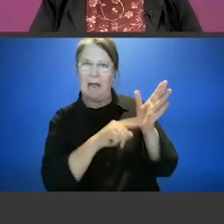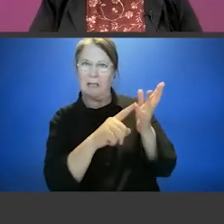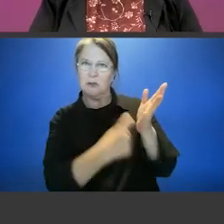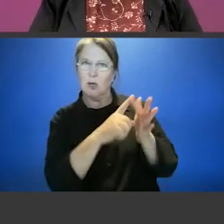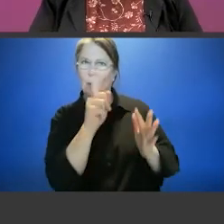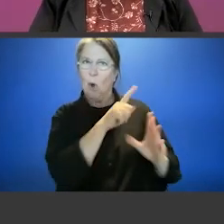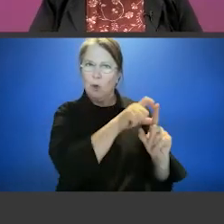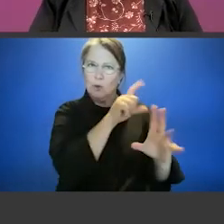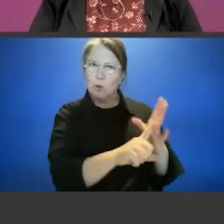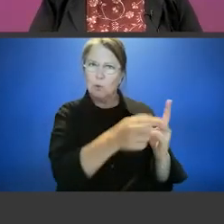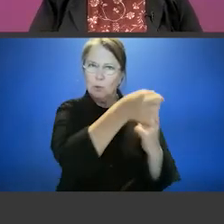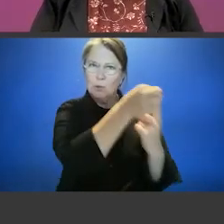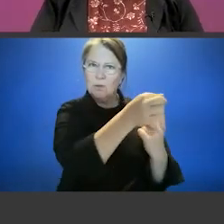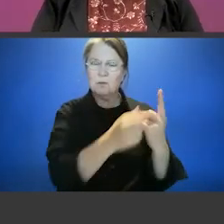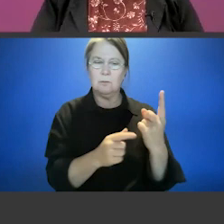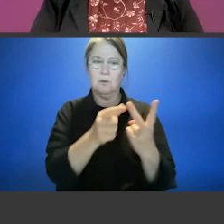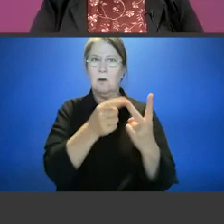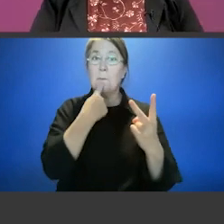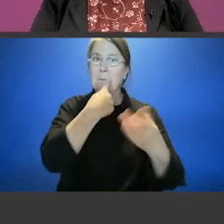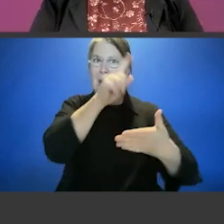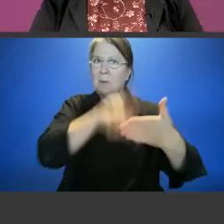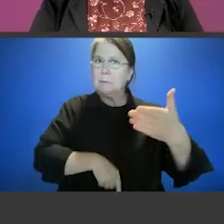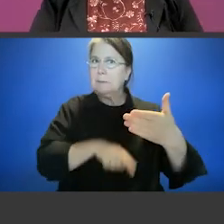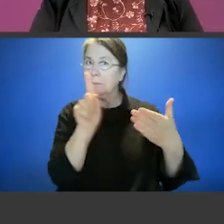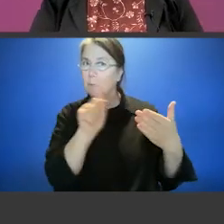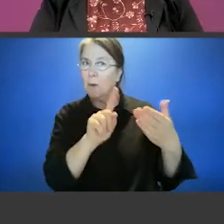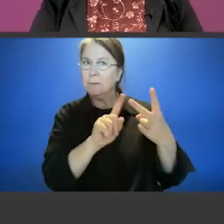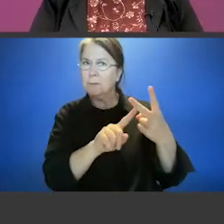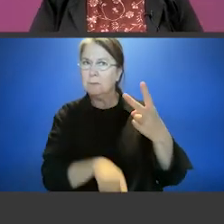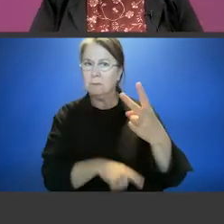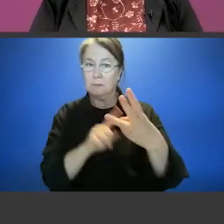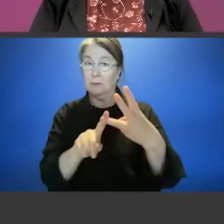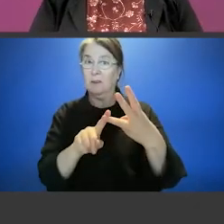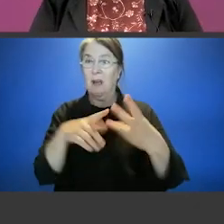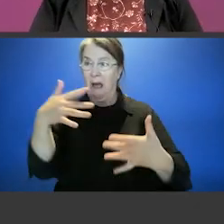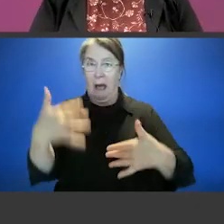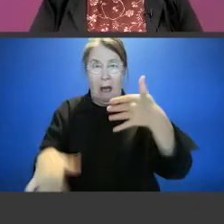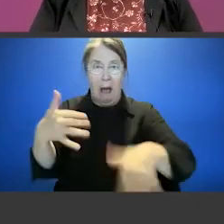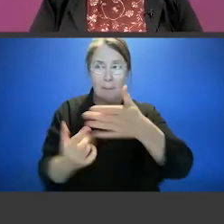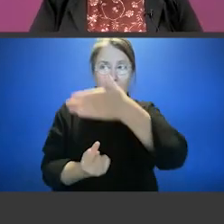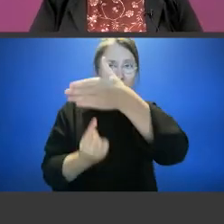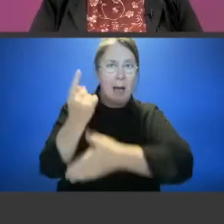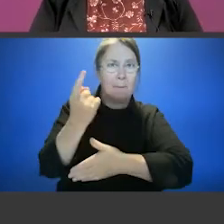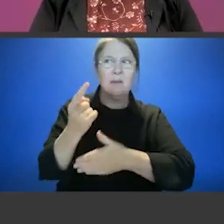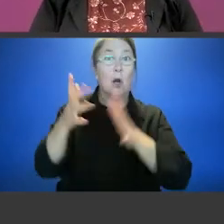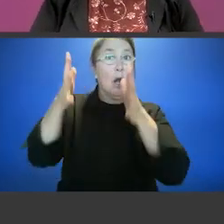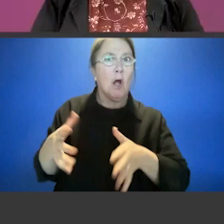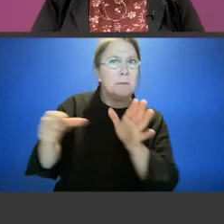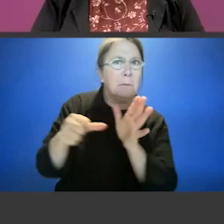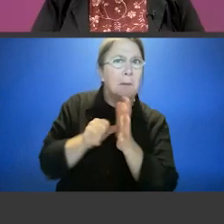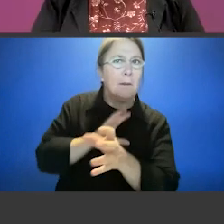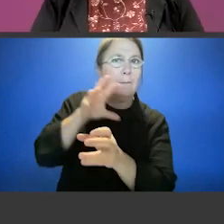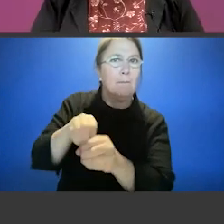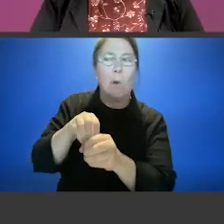for example, if proven, the severity of harm, was there an injury or an amount of money involved? Is the